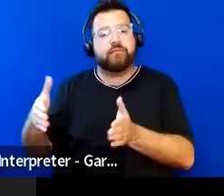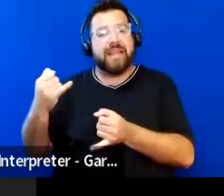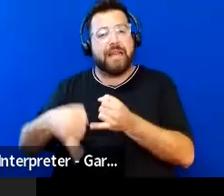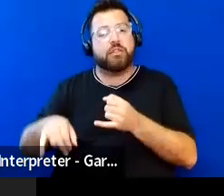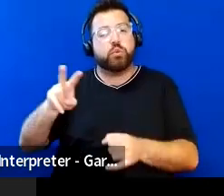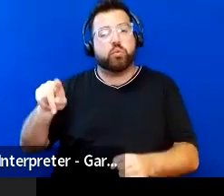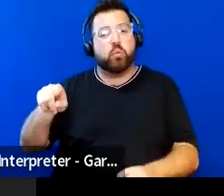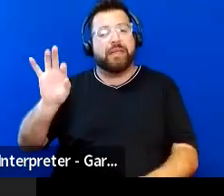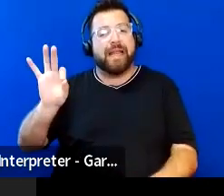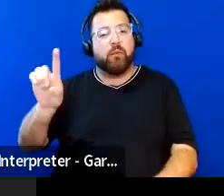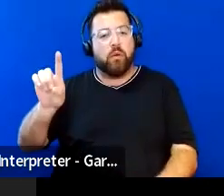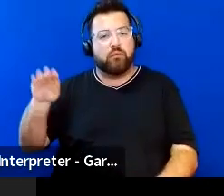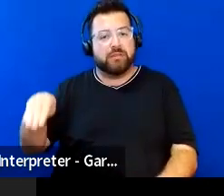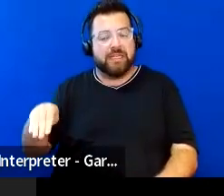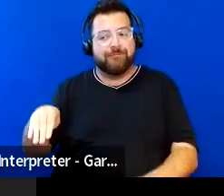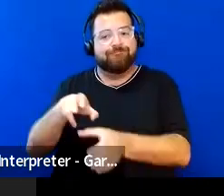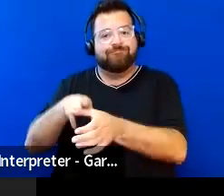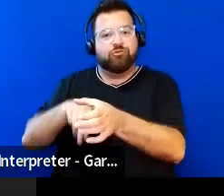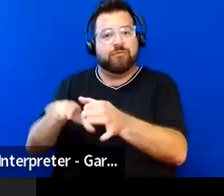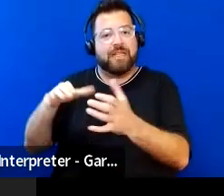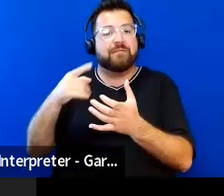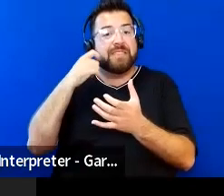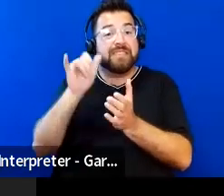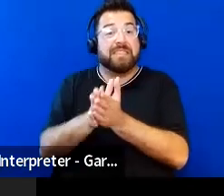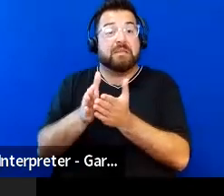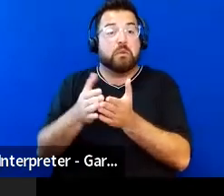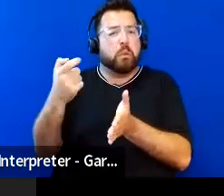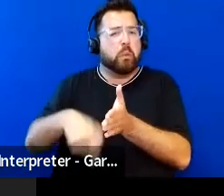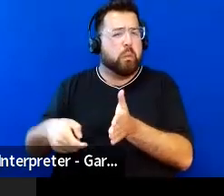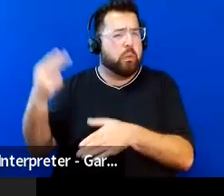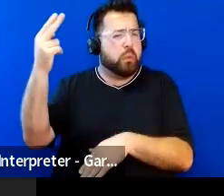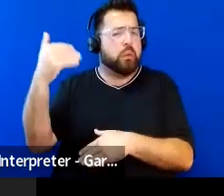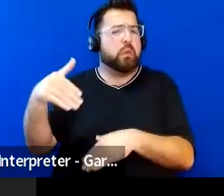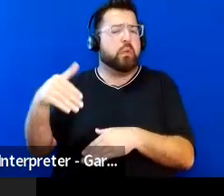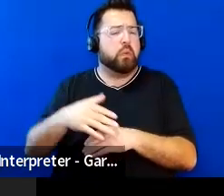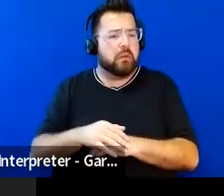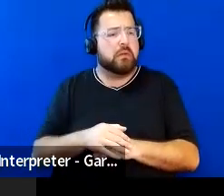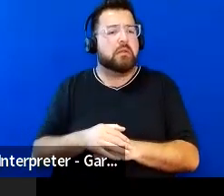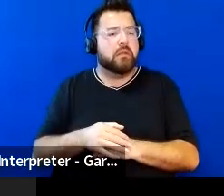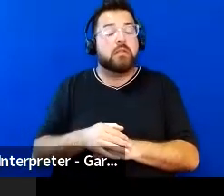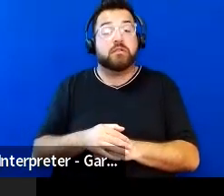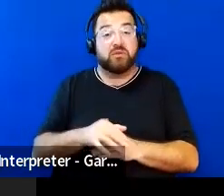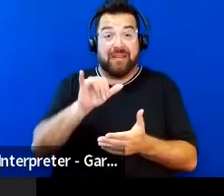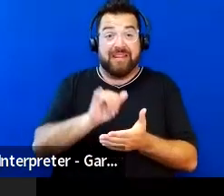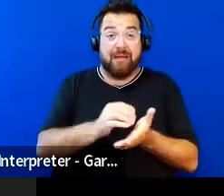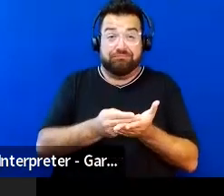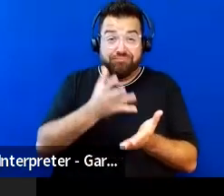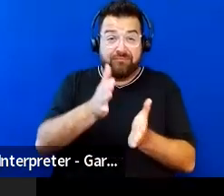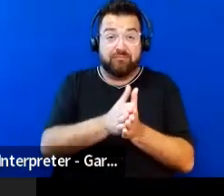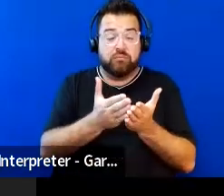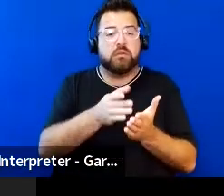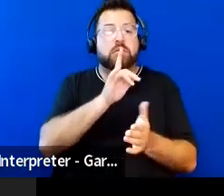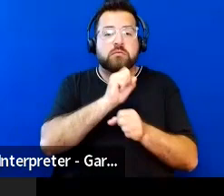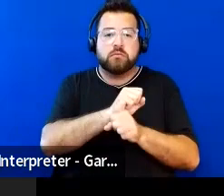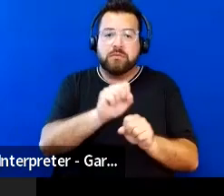22.91% dropped a course because of the high cost of textbooks. Okay, so the high cost of textbooks does affect